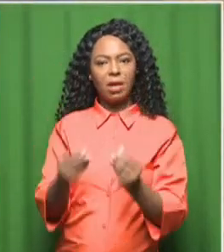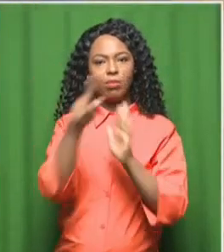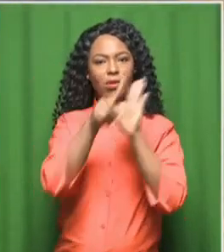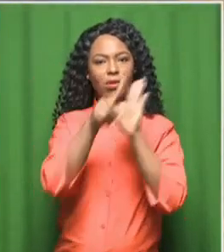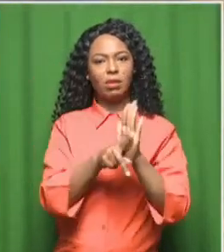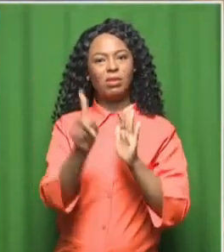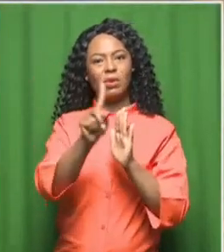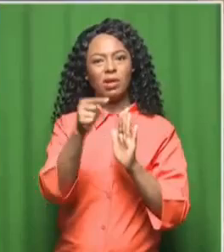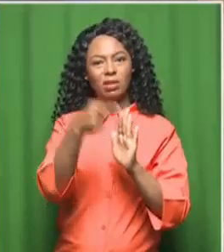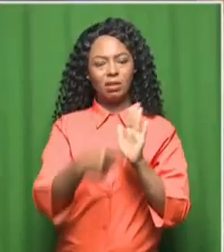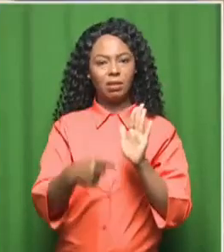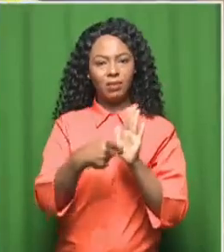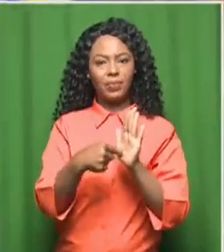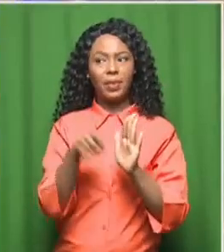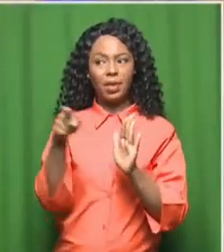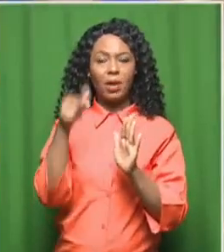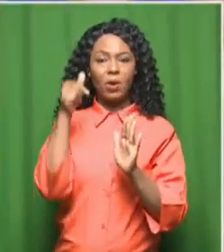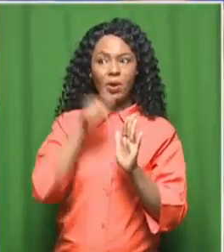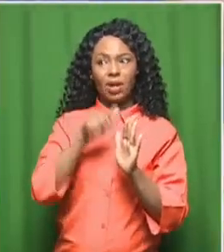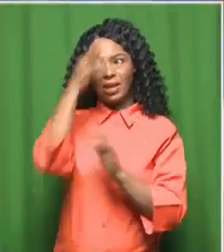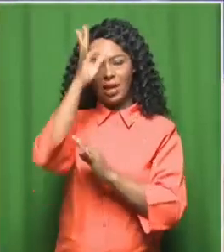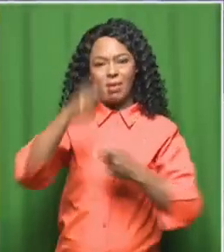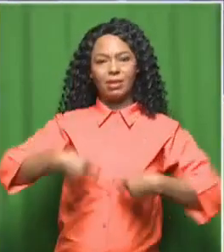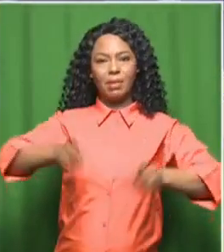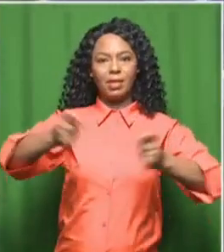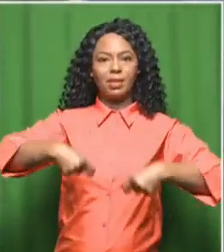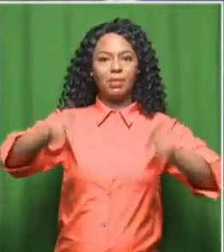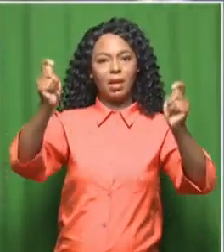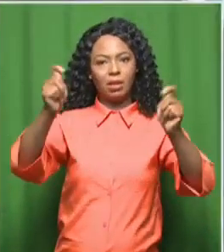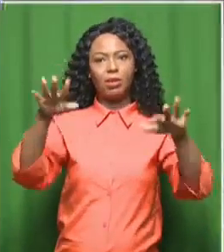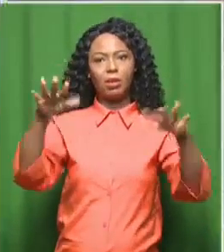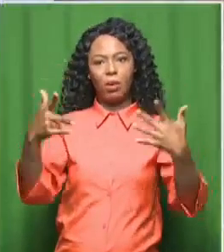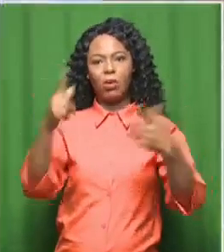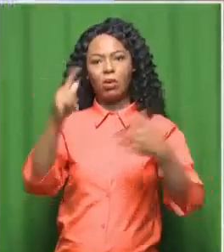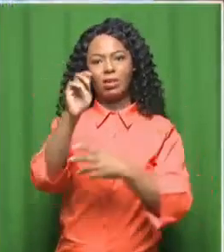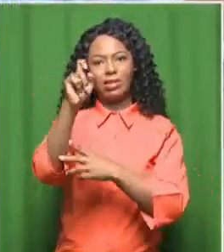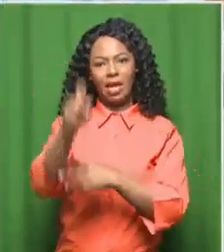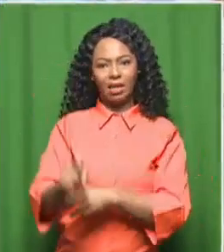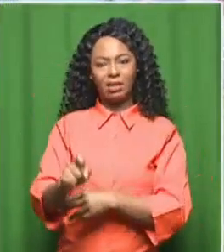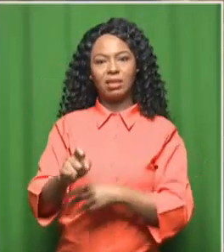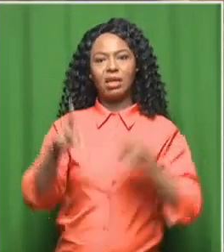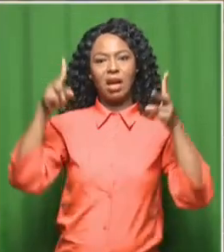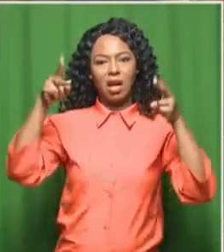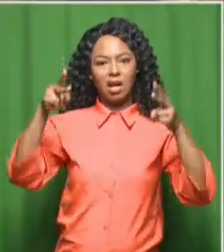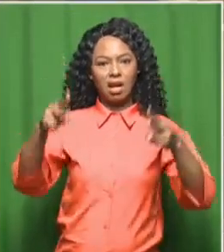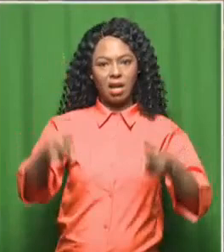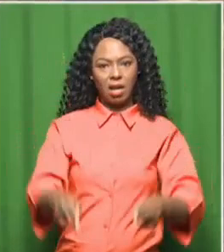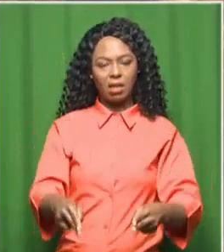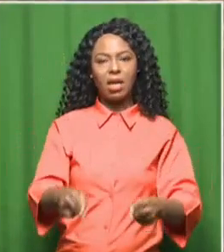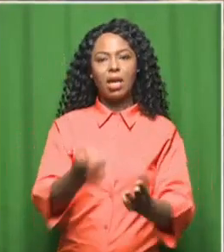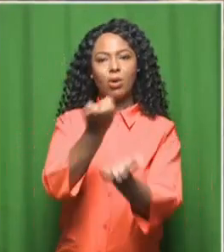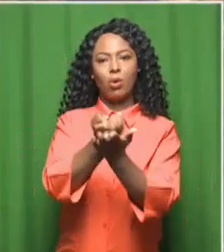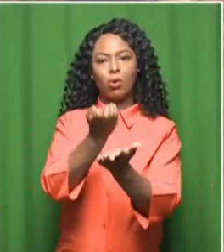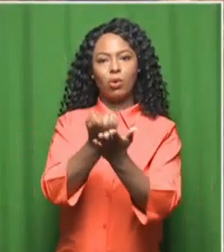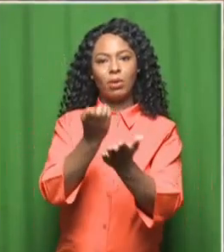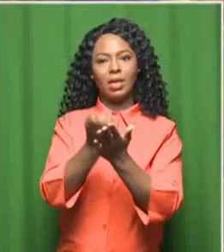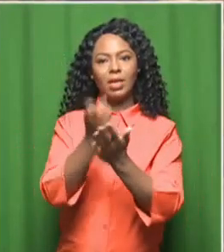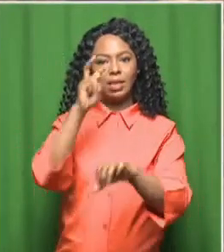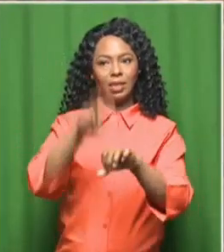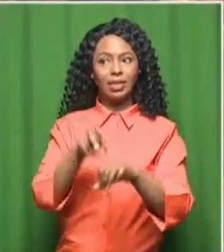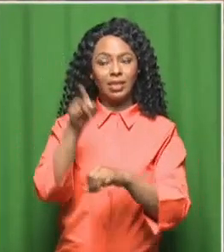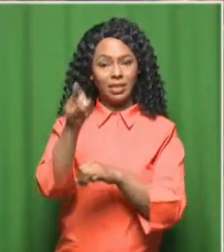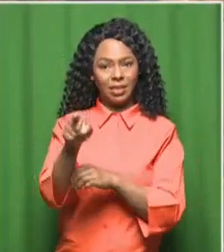Counter-cyclical fiscal policy is when government spends more or cuts on taxes during times of economic need. Counter-cyclical fiscal